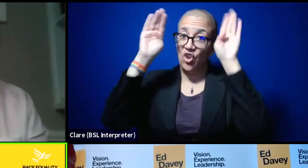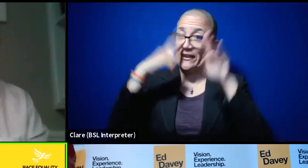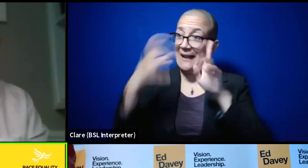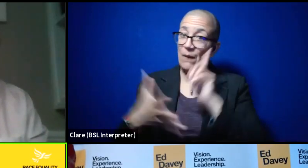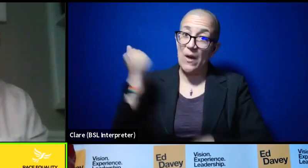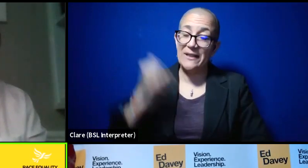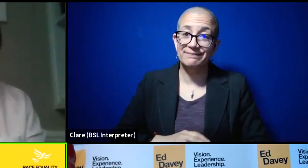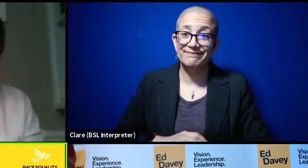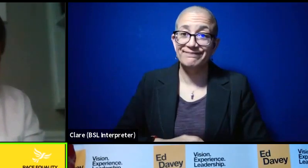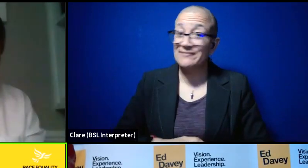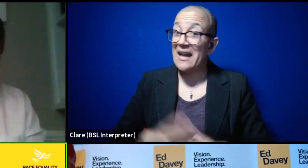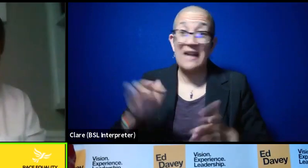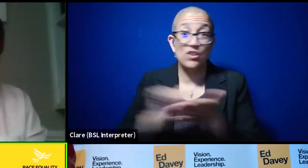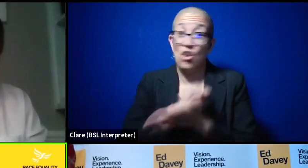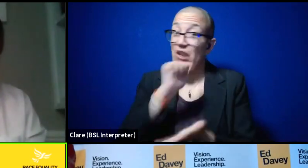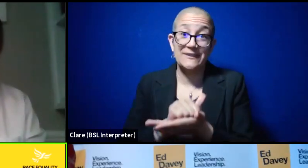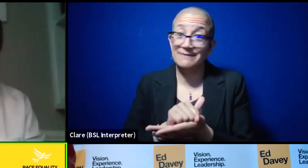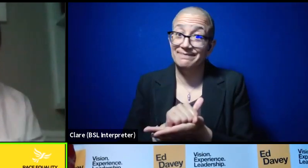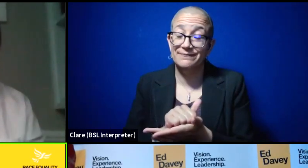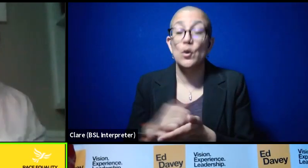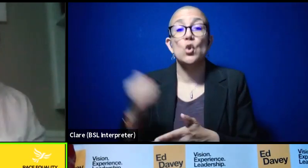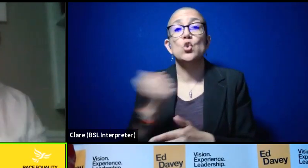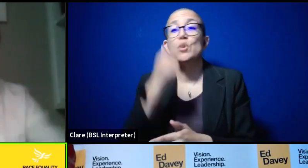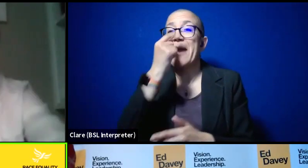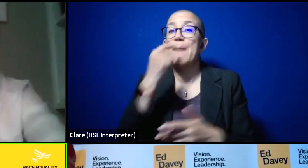right. Actually, you should be able to be anywhere in the